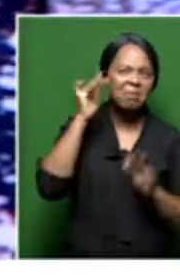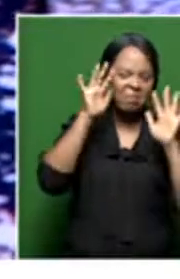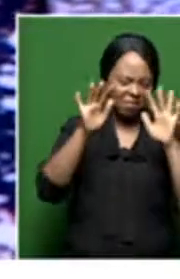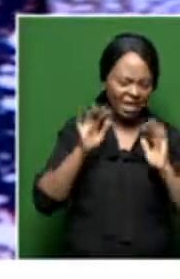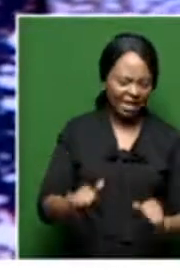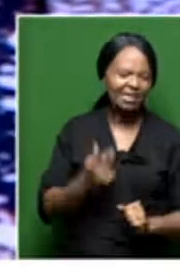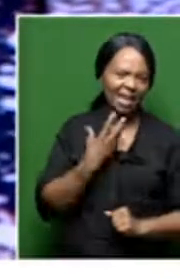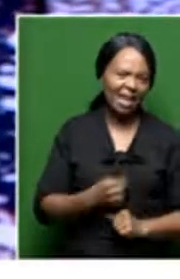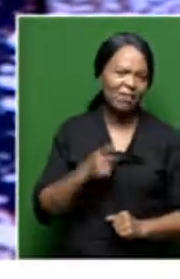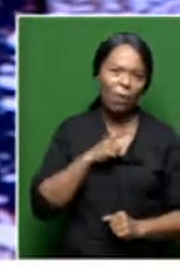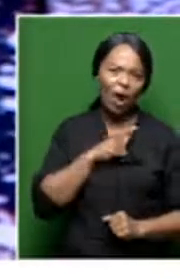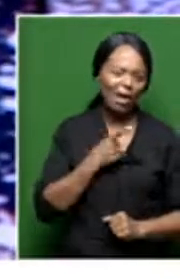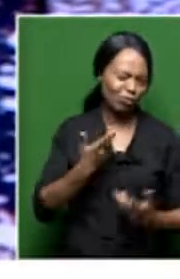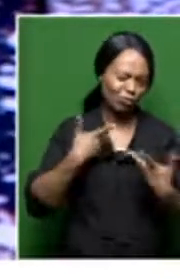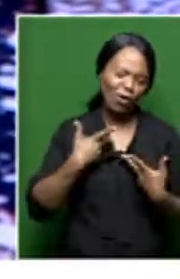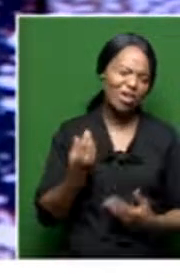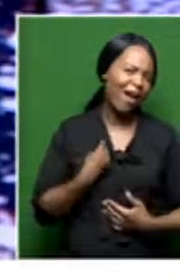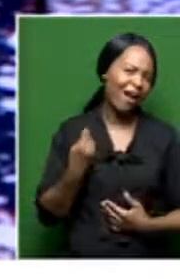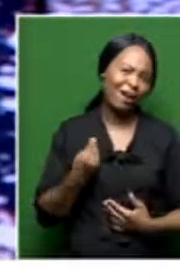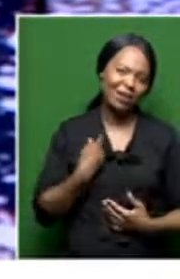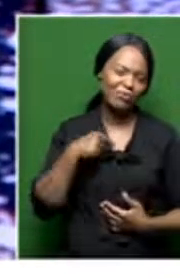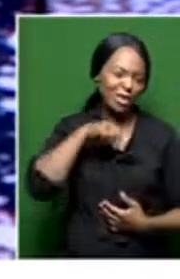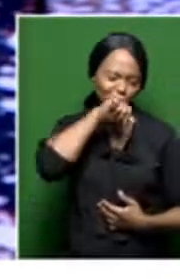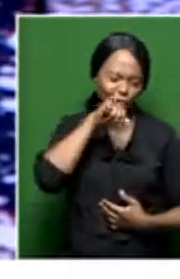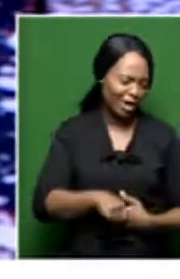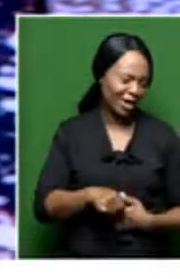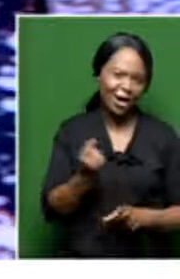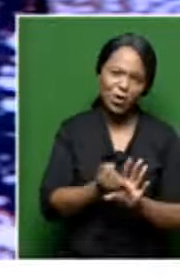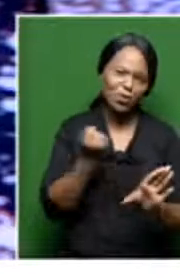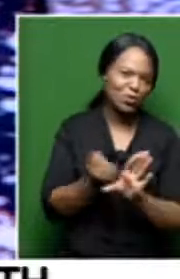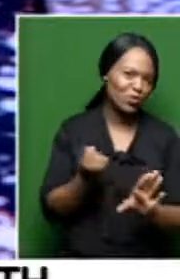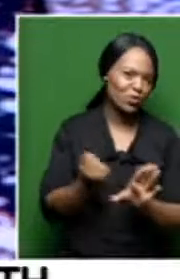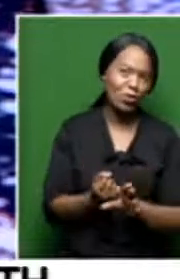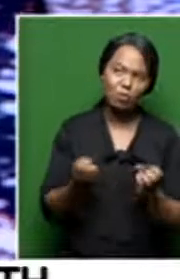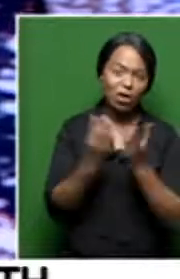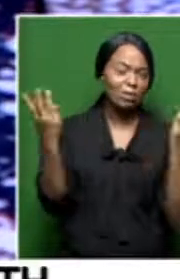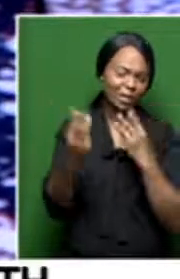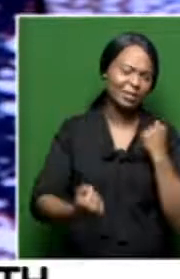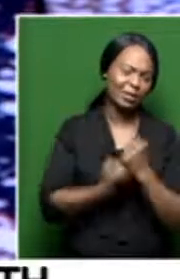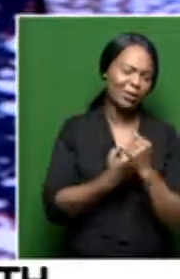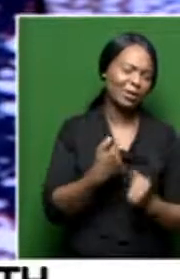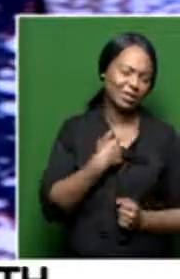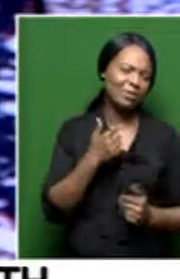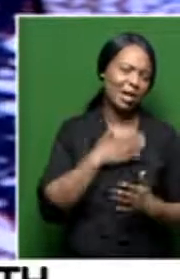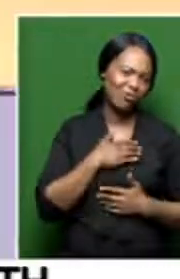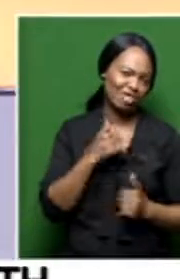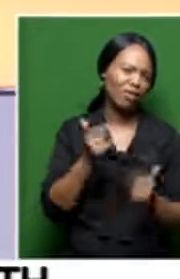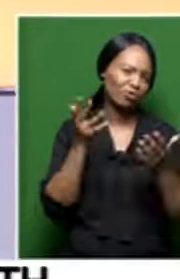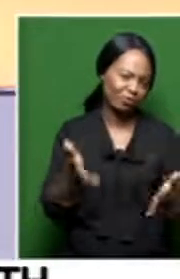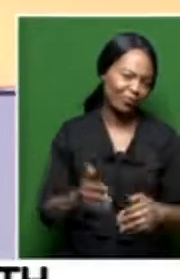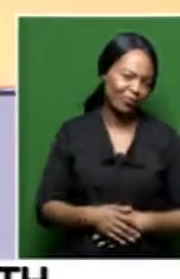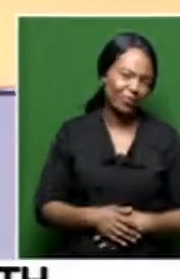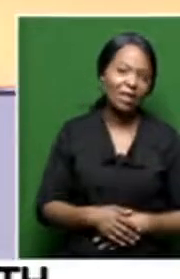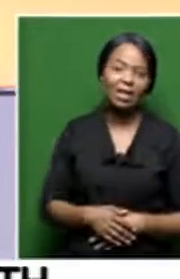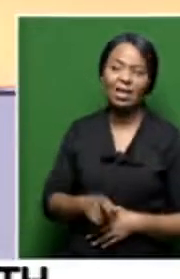know, I'm young and I love what I'm doing, and I get a lot of support from people, and that I really appreciate that. And you're also